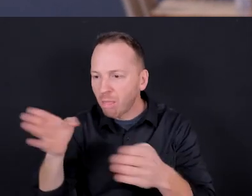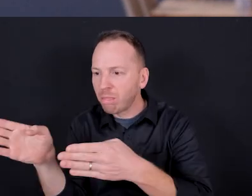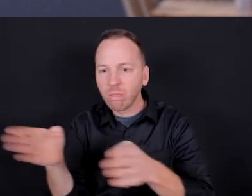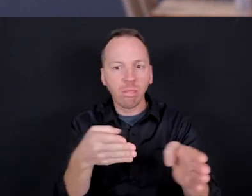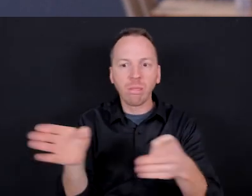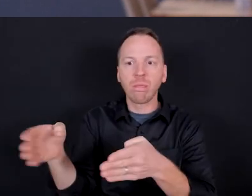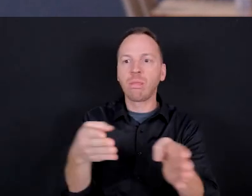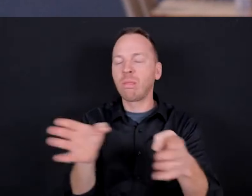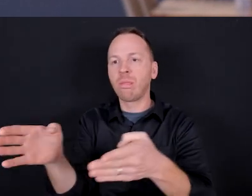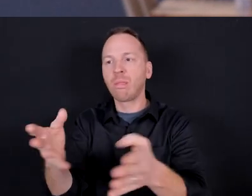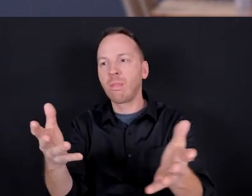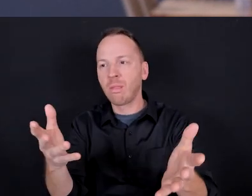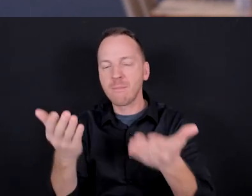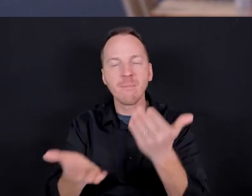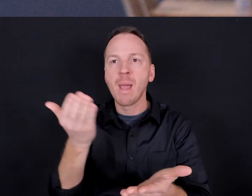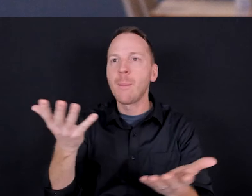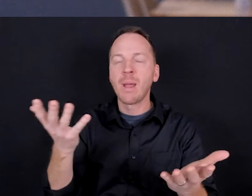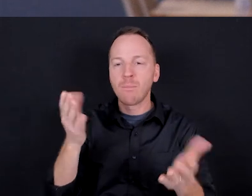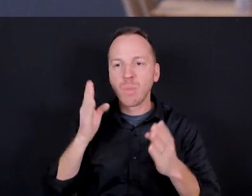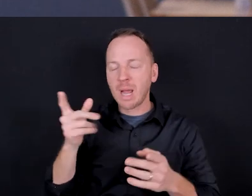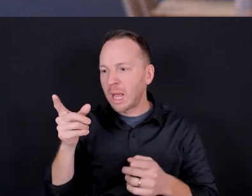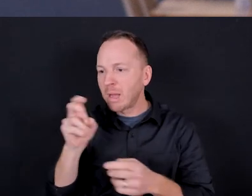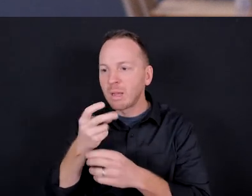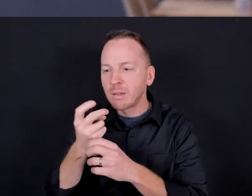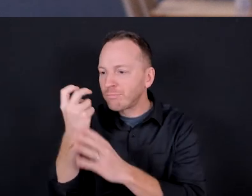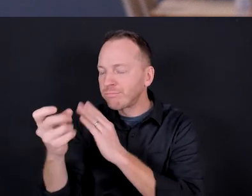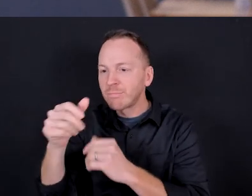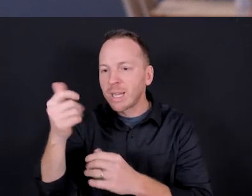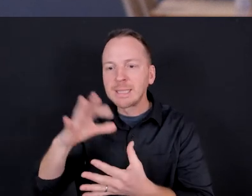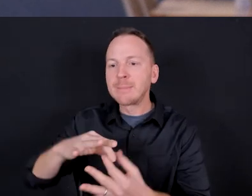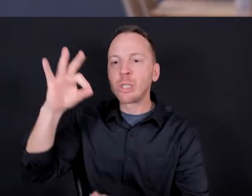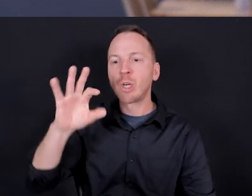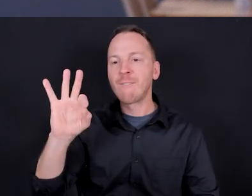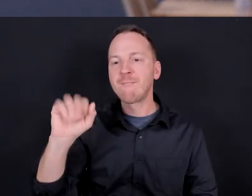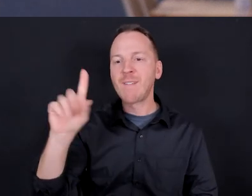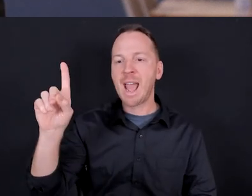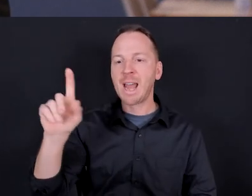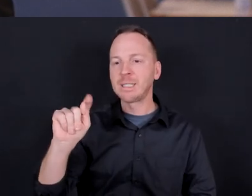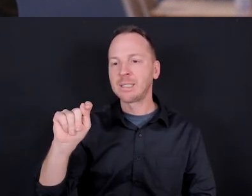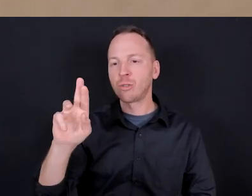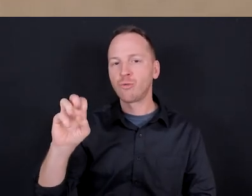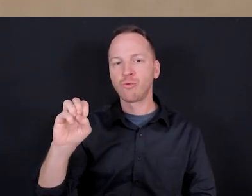philosophy. Perhaps they dabble in just about every spiritual fad and trend.